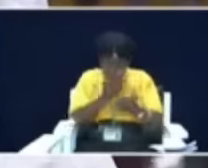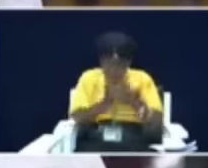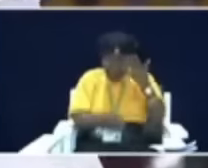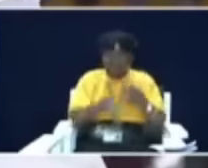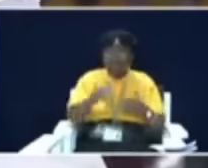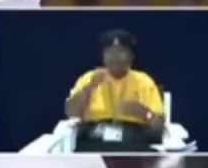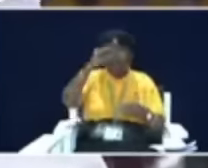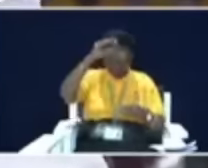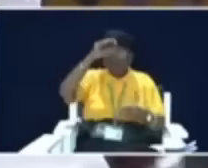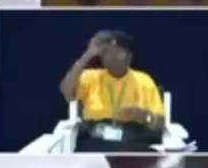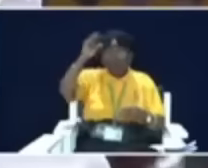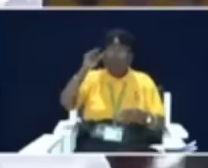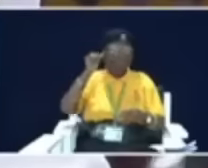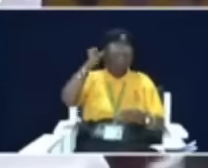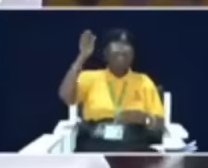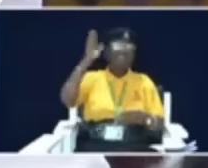she must not eat